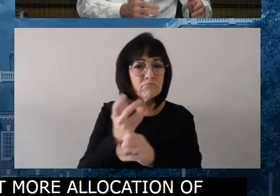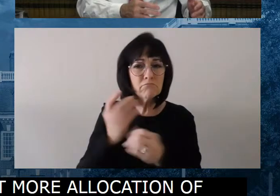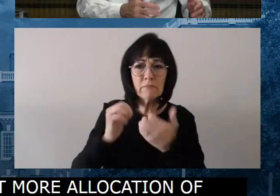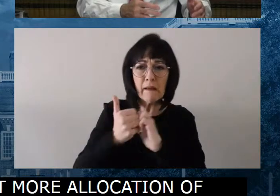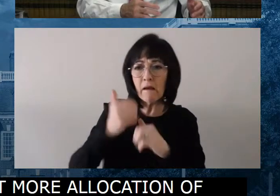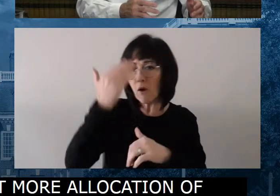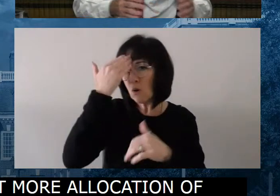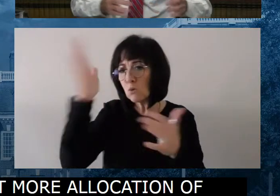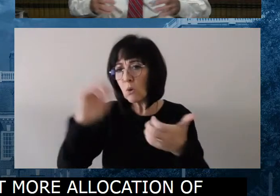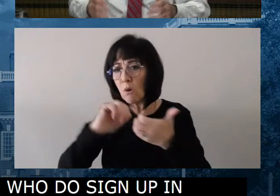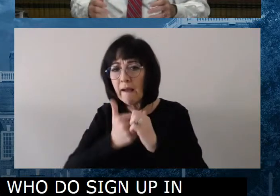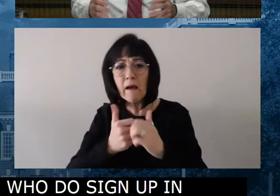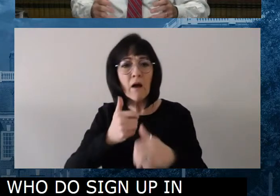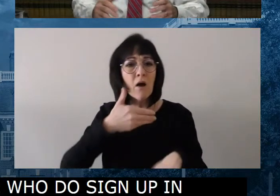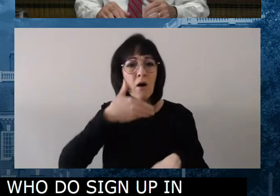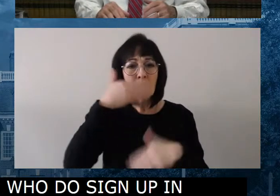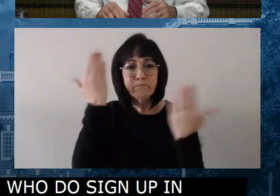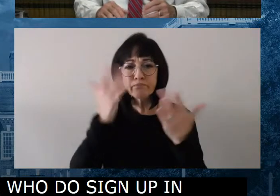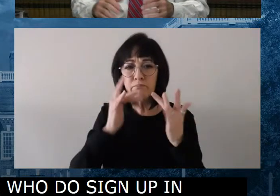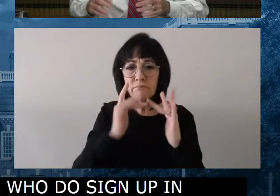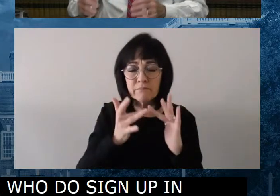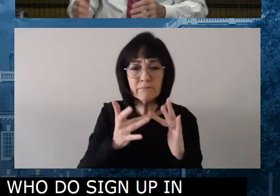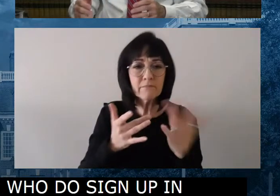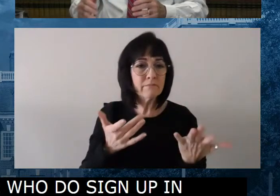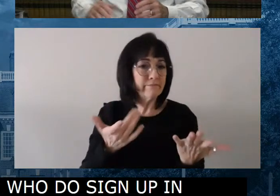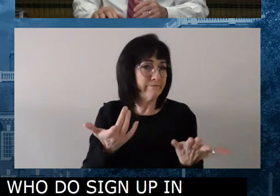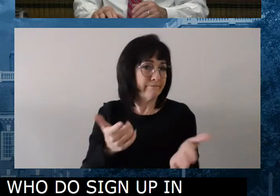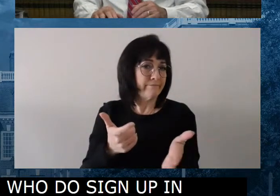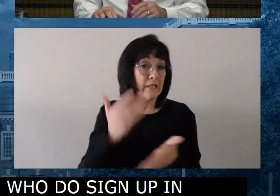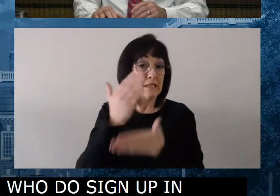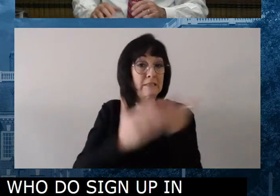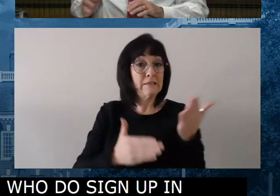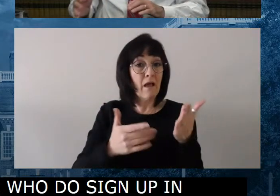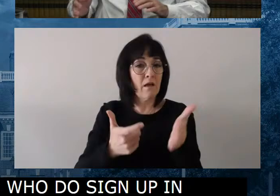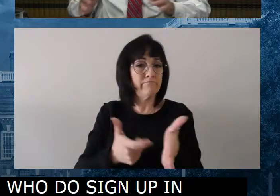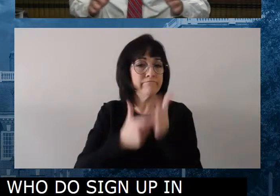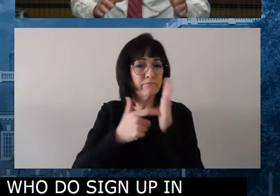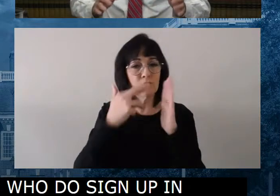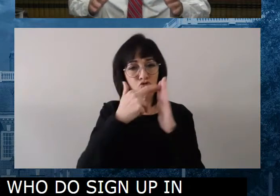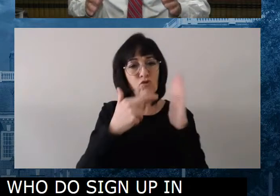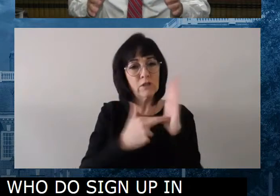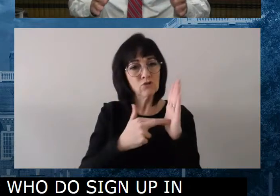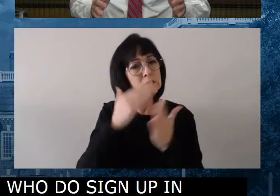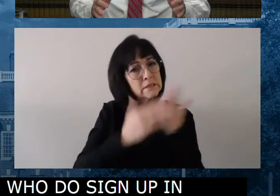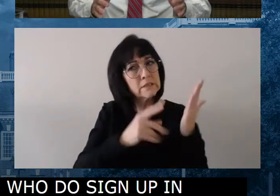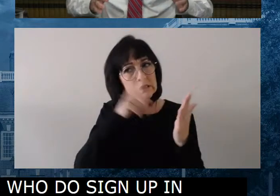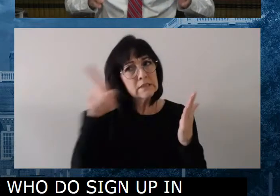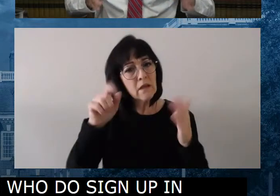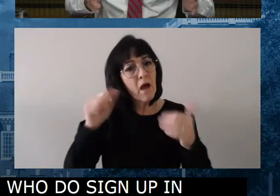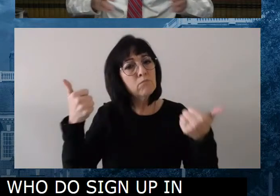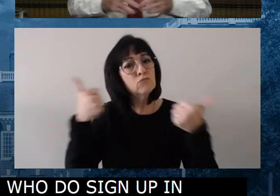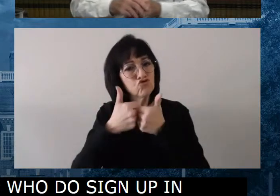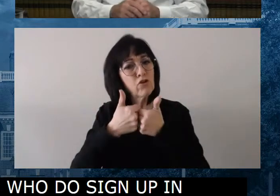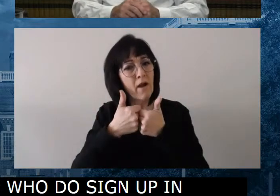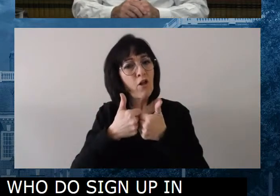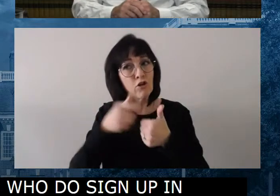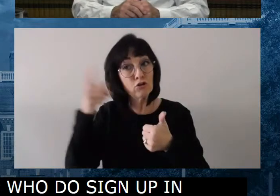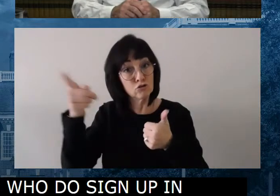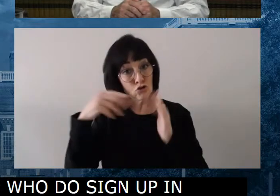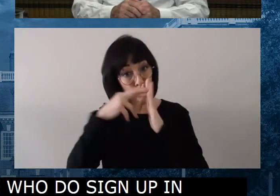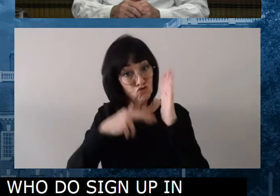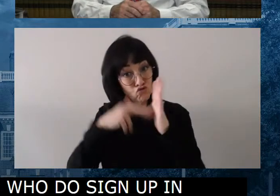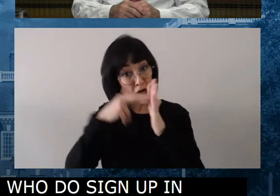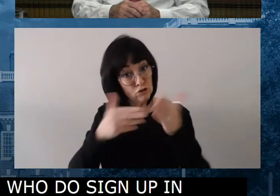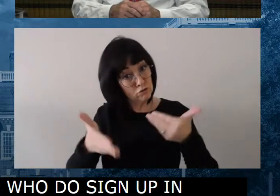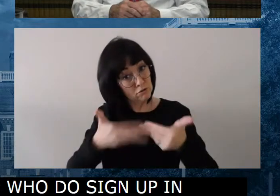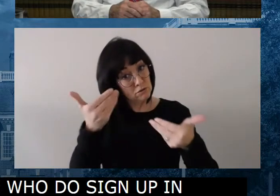and some of these other sites, you have to be on the waiting list. You have to be registered. And that's a challenge on the equity side. And that's why we have the